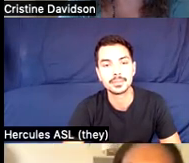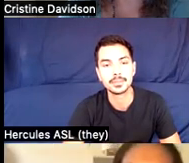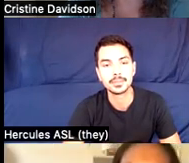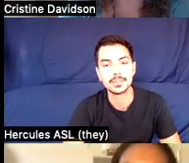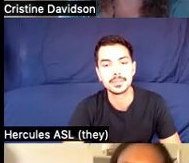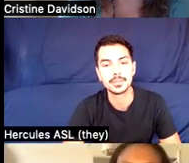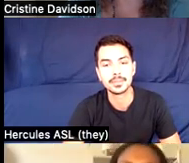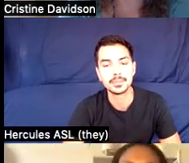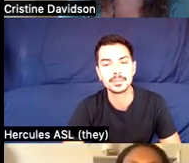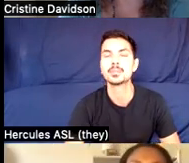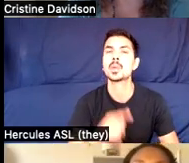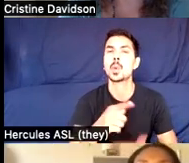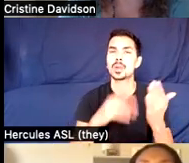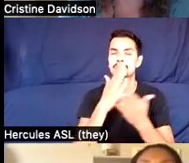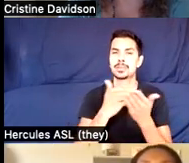use?